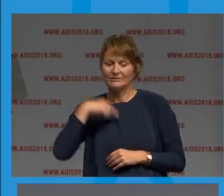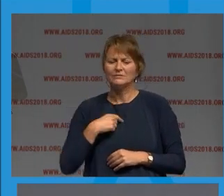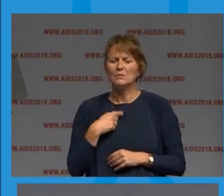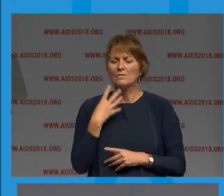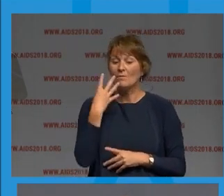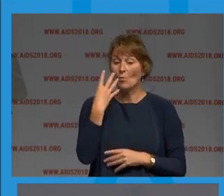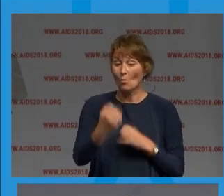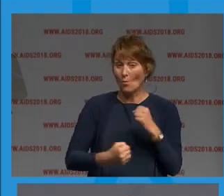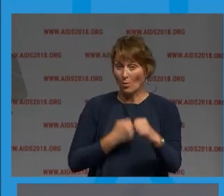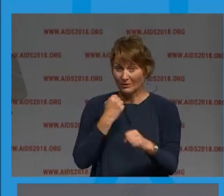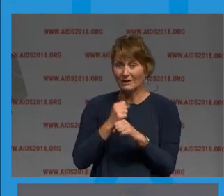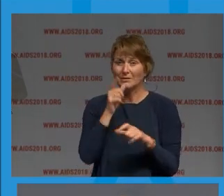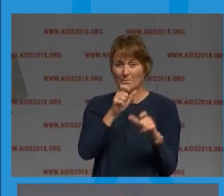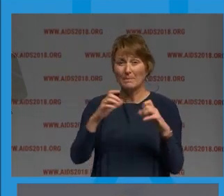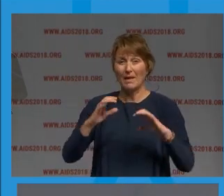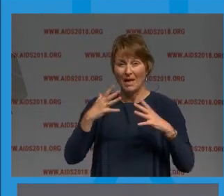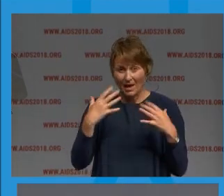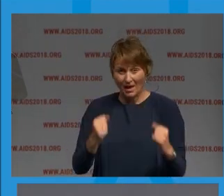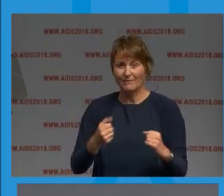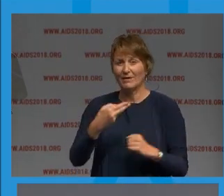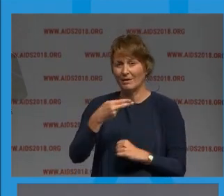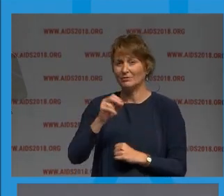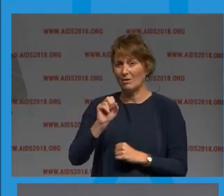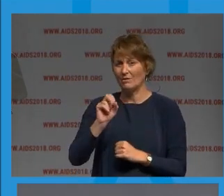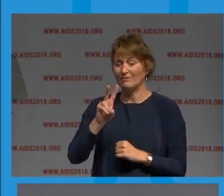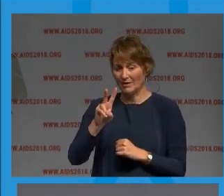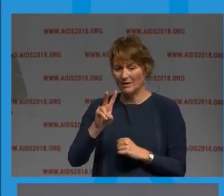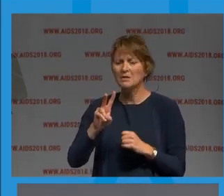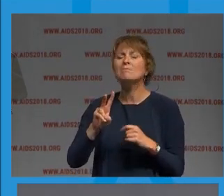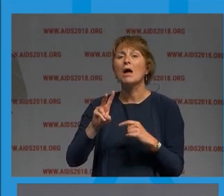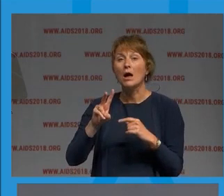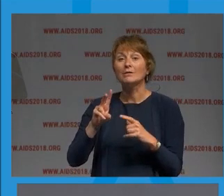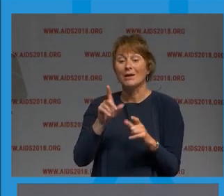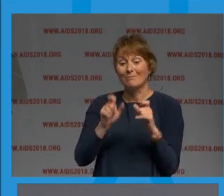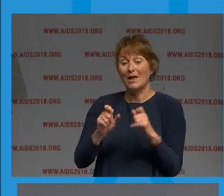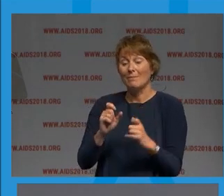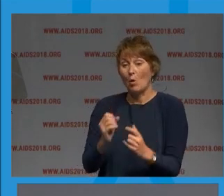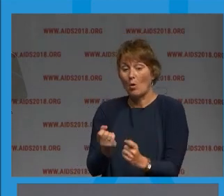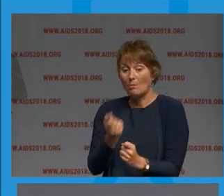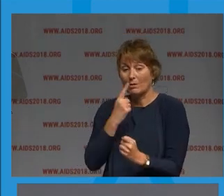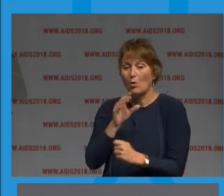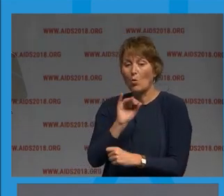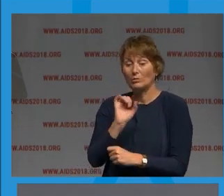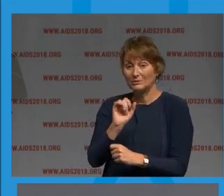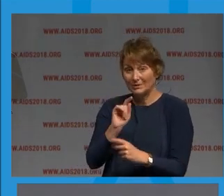with HIV on OST and ART increased both for prevention and